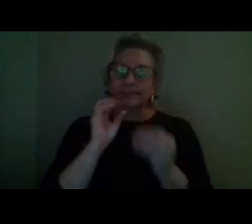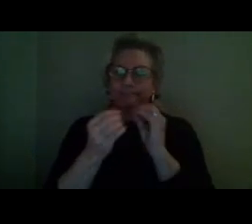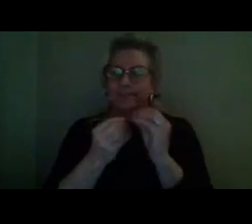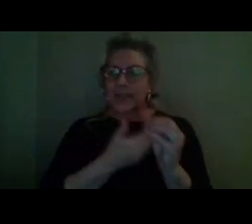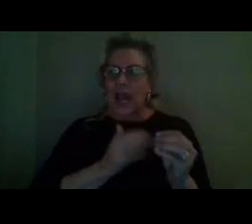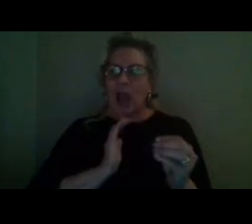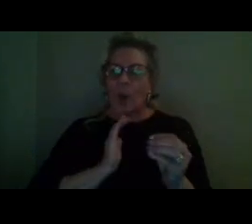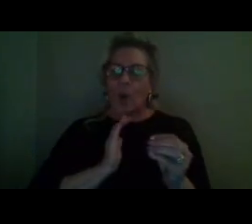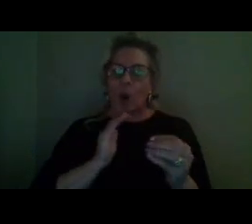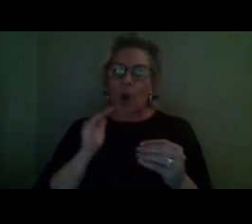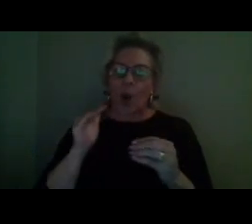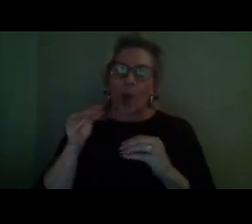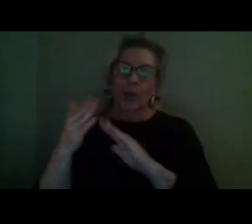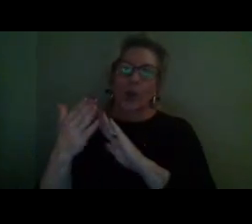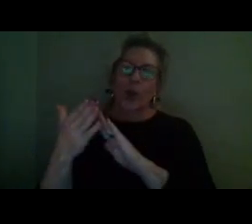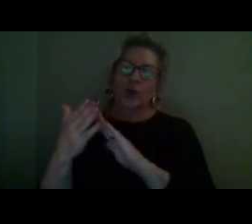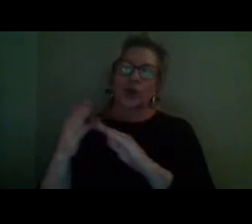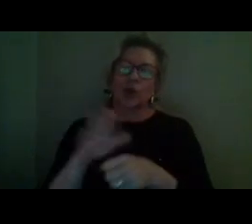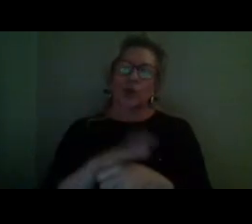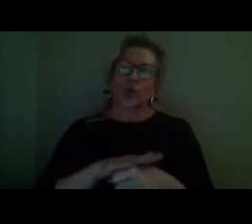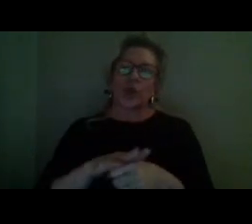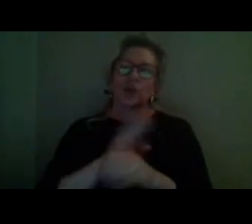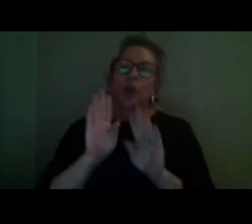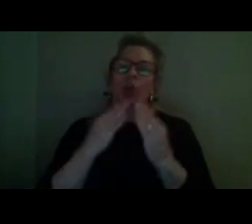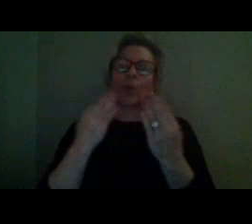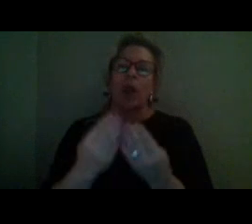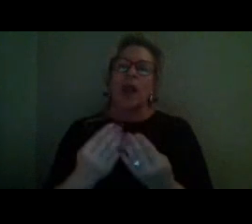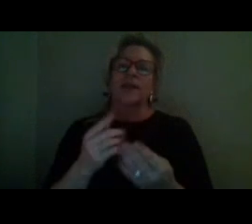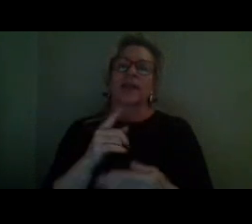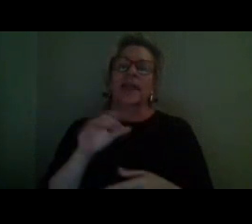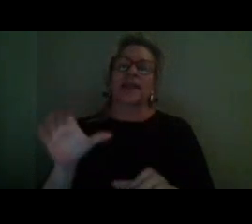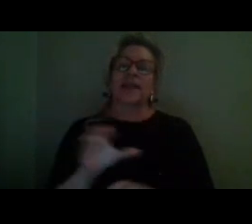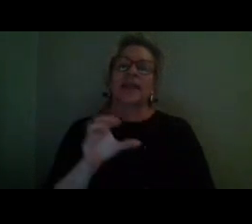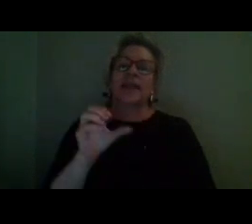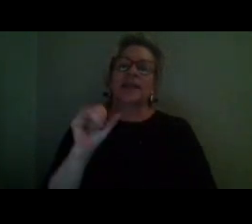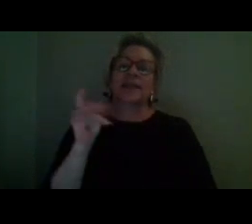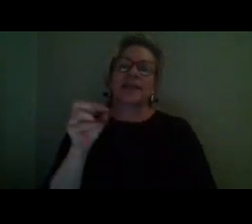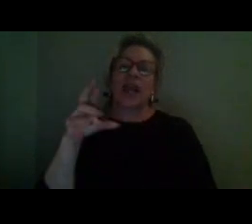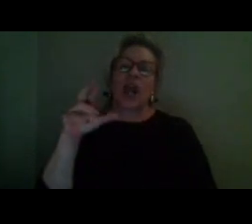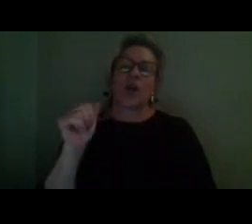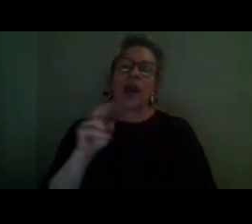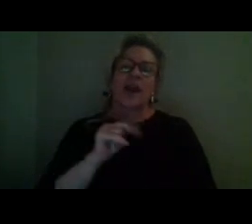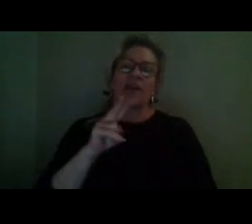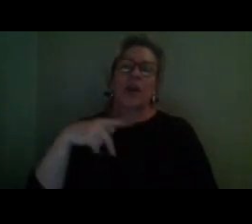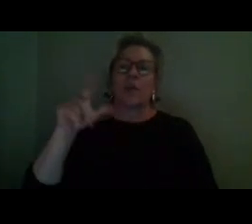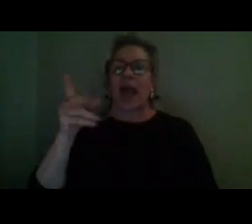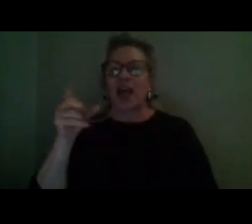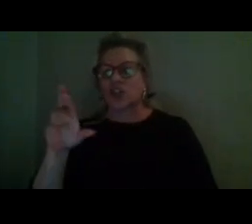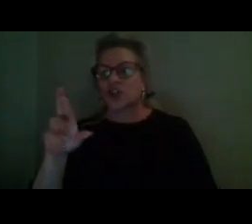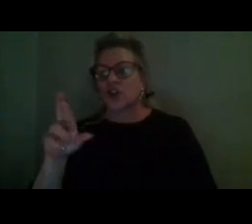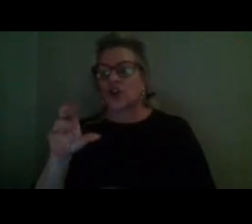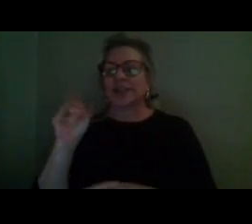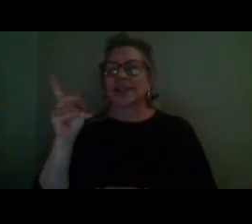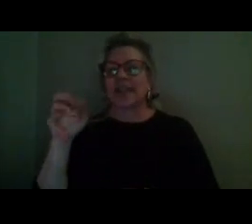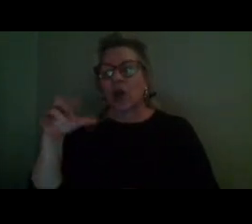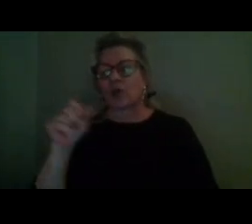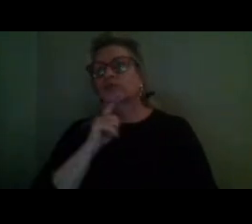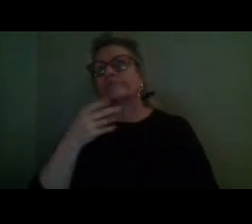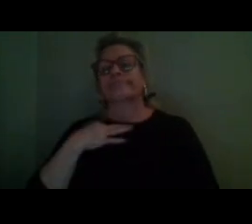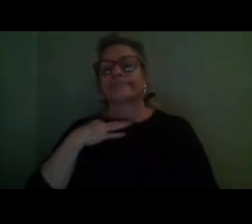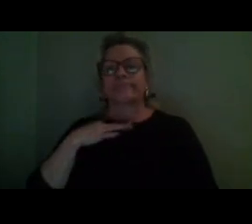approach. The regional branch that the staff conducted for the Sierra Nevada foothills of Nevada, Placer, El Dorado, and Sierra were extremely